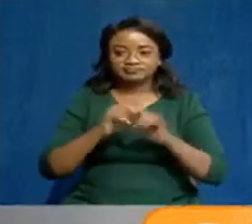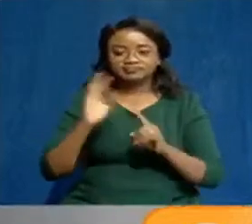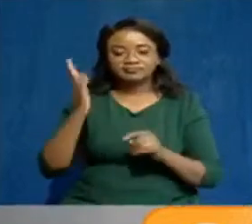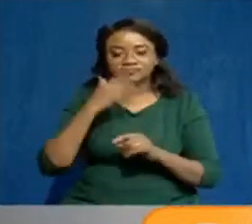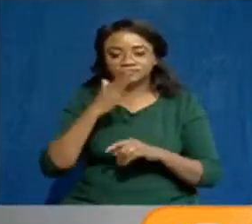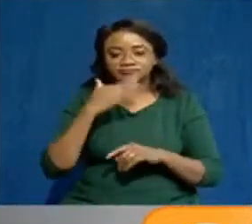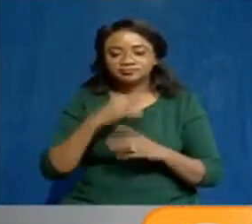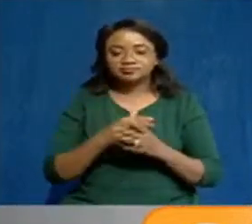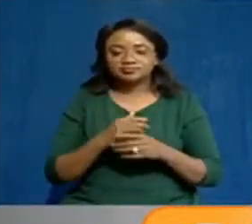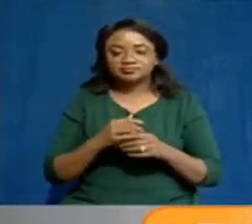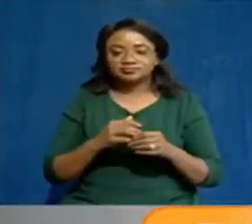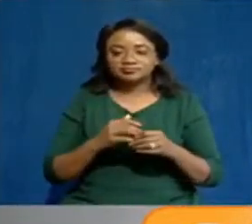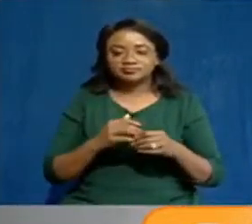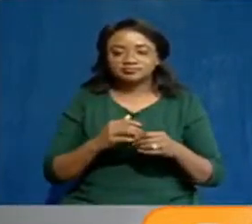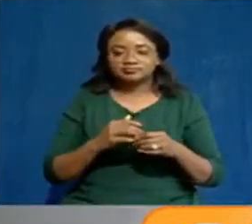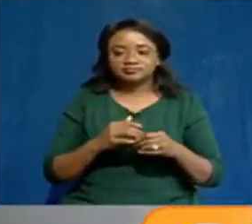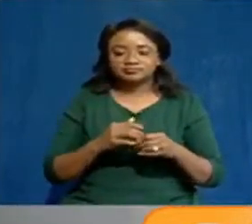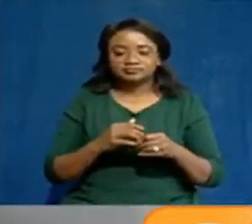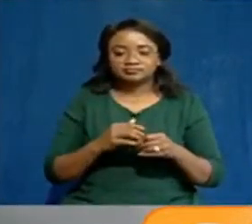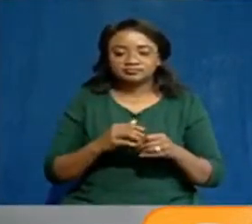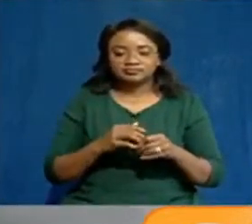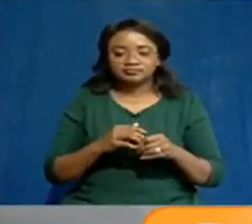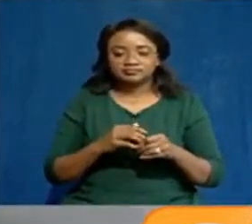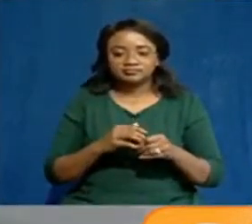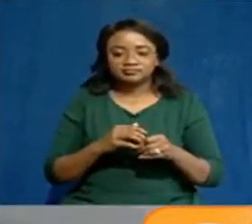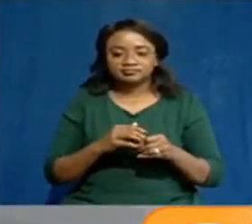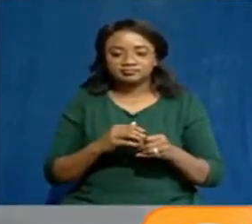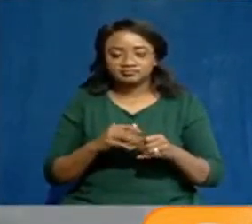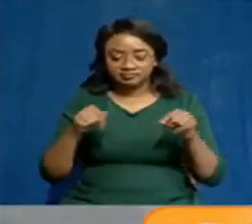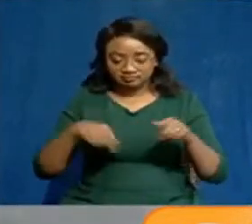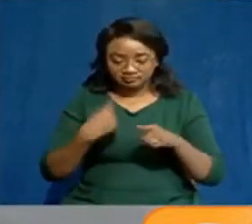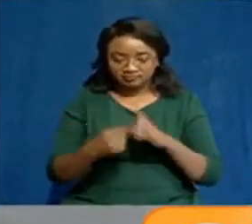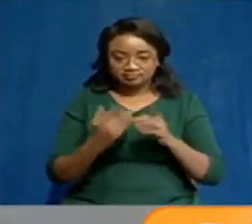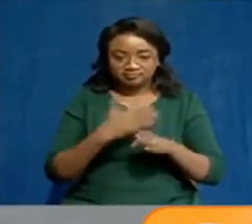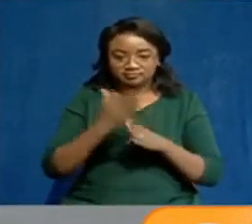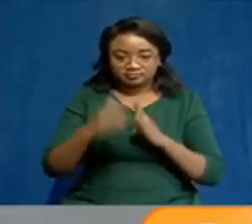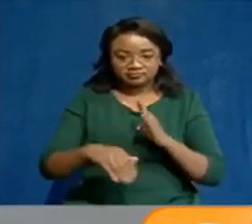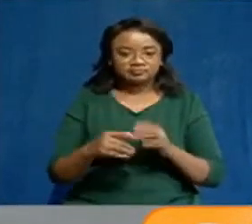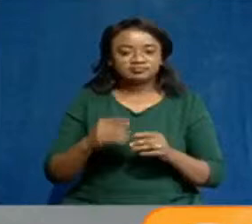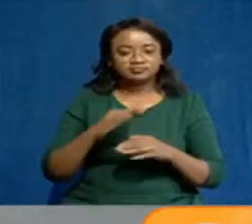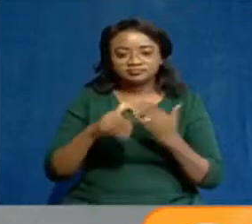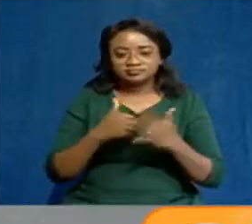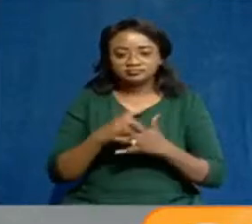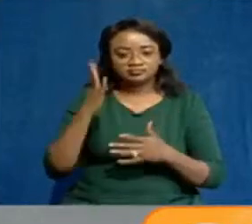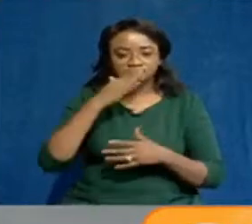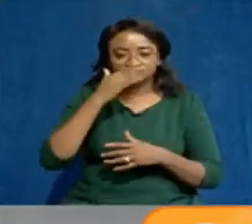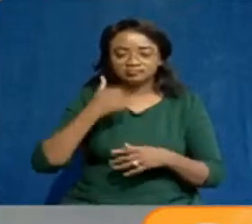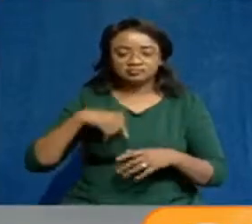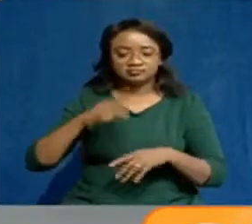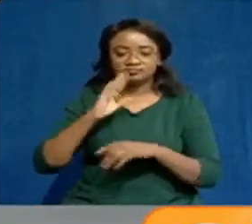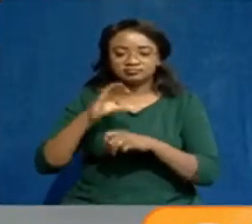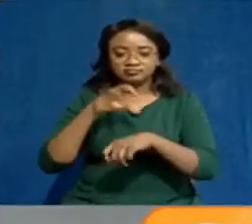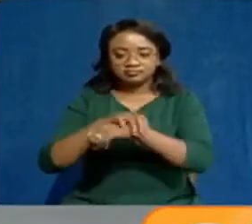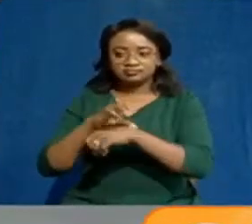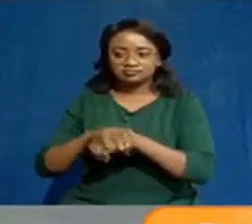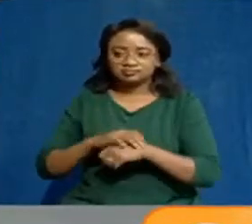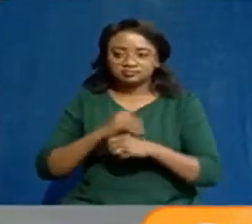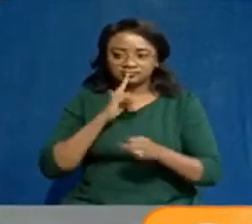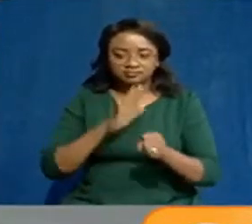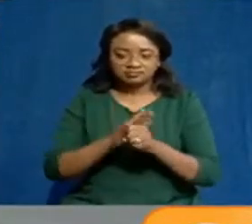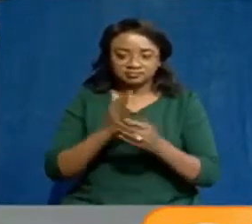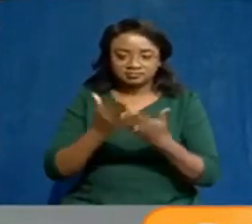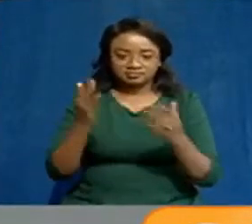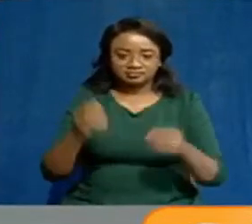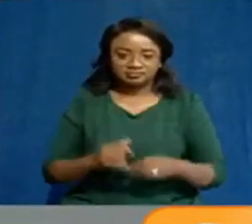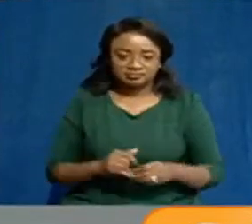that by the end of this year, there should be no solid waste in our environment. Okay. We can assure them that. Yeah. James, I see you